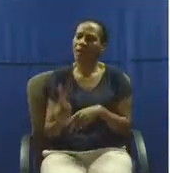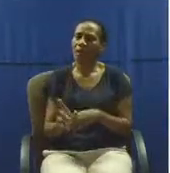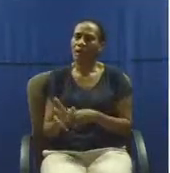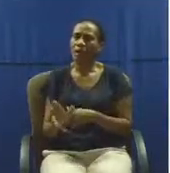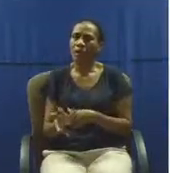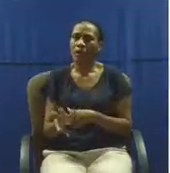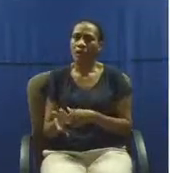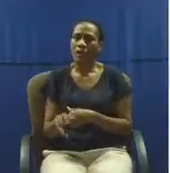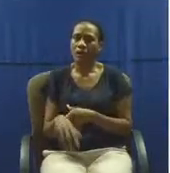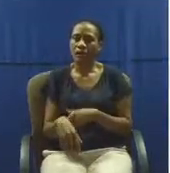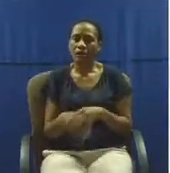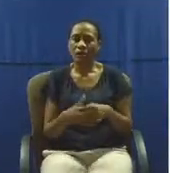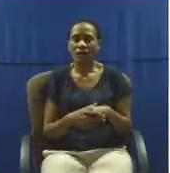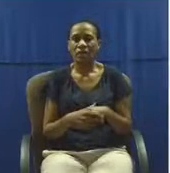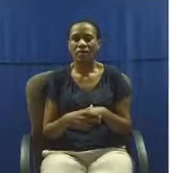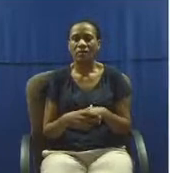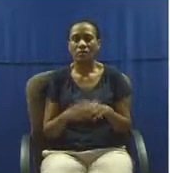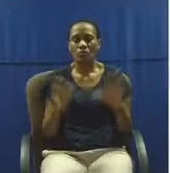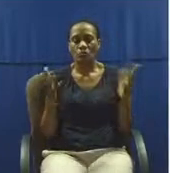Thank you. order.